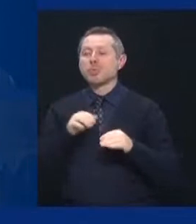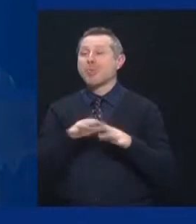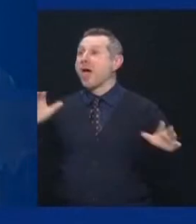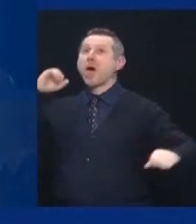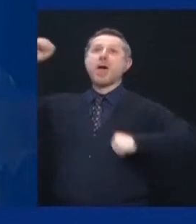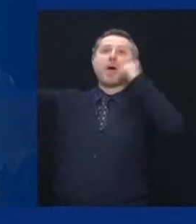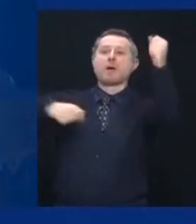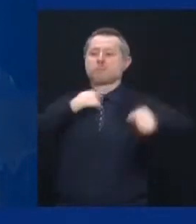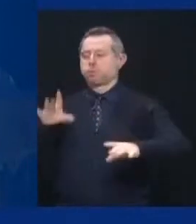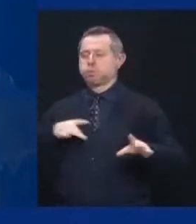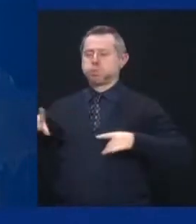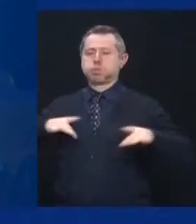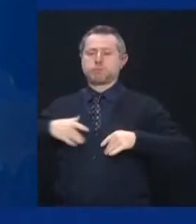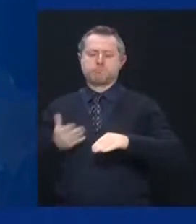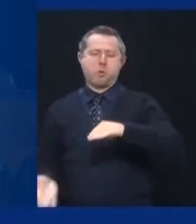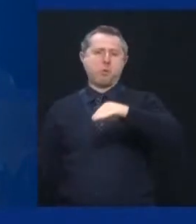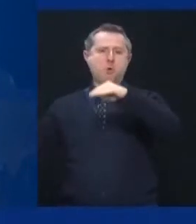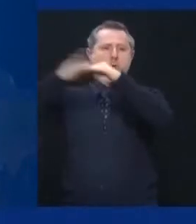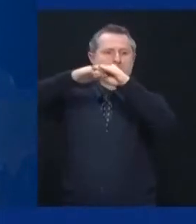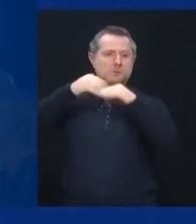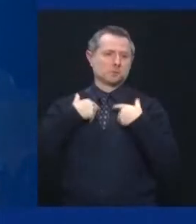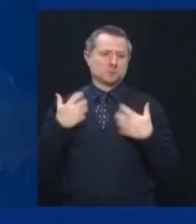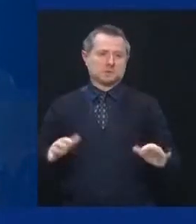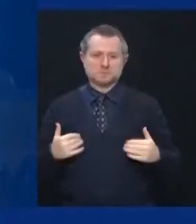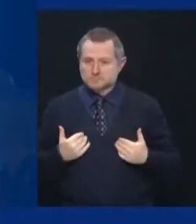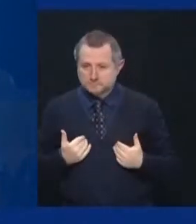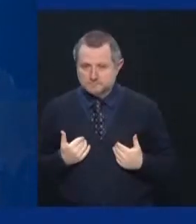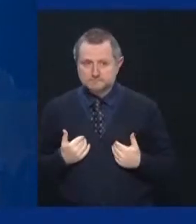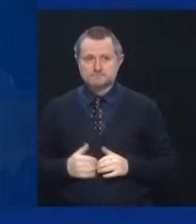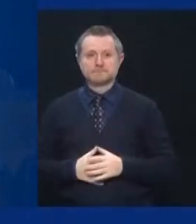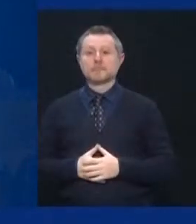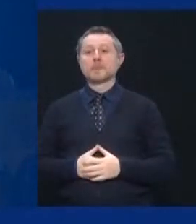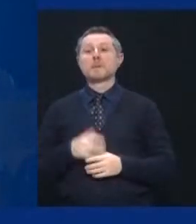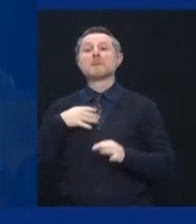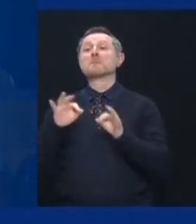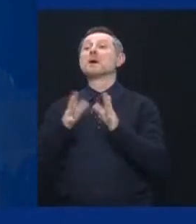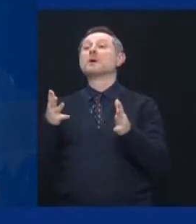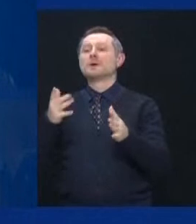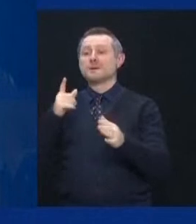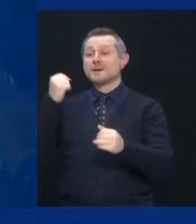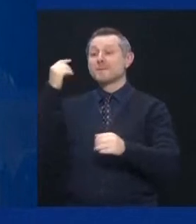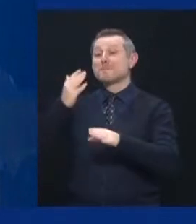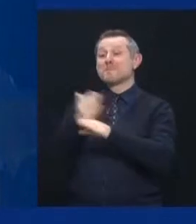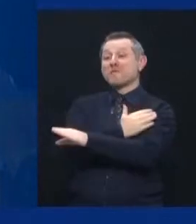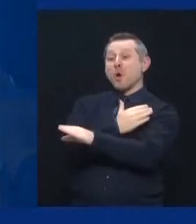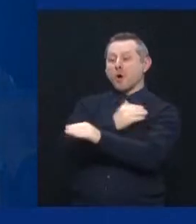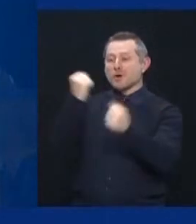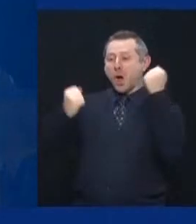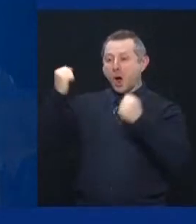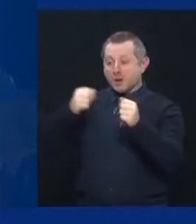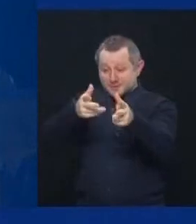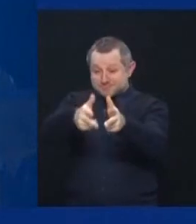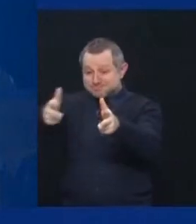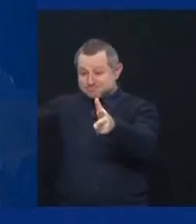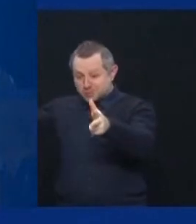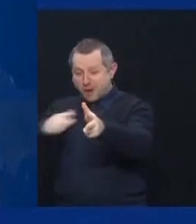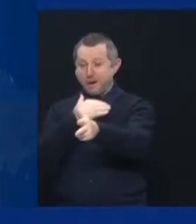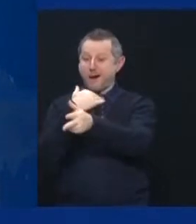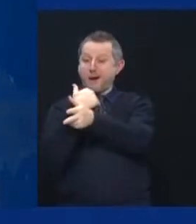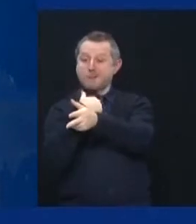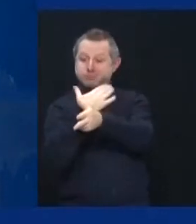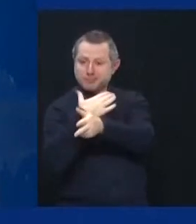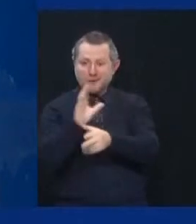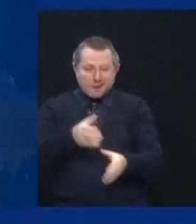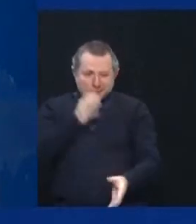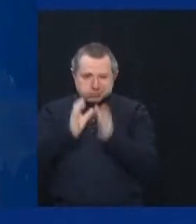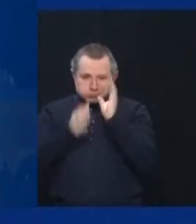terms of COVID, right? So no tailgating, no mass gatherings.